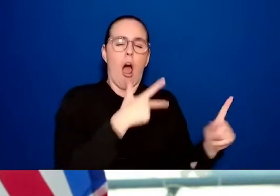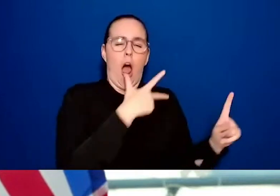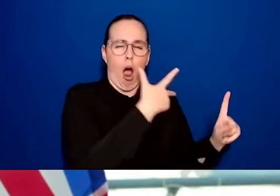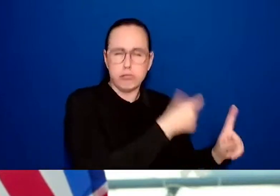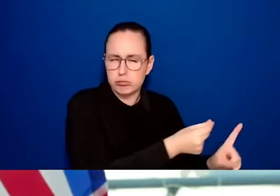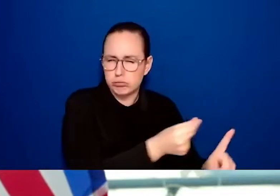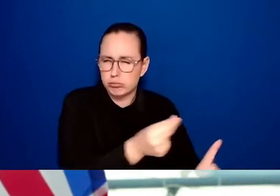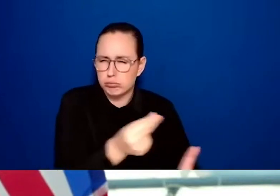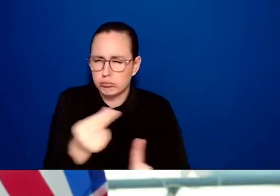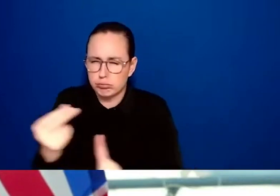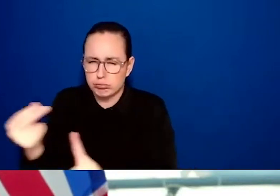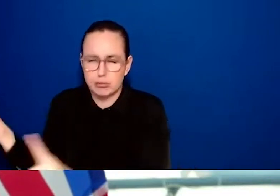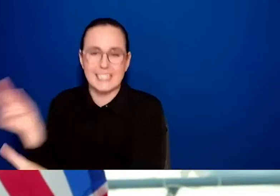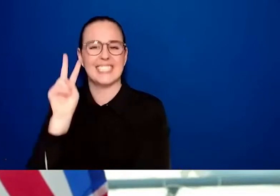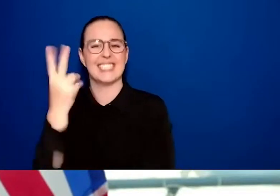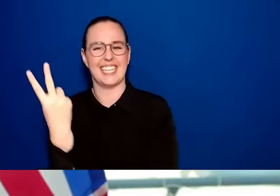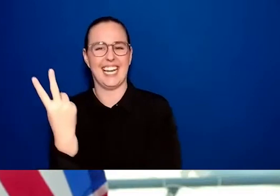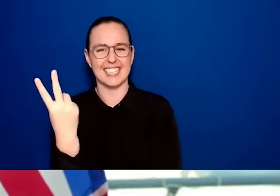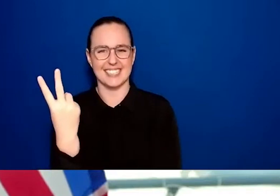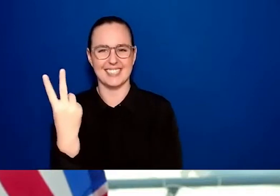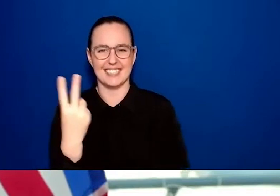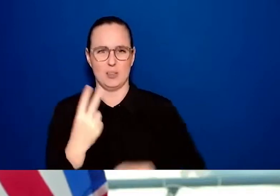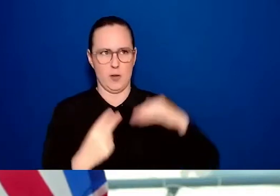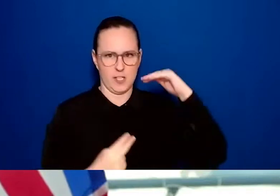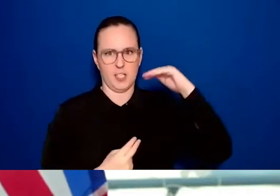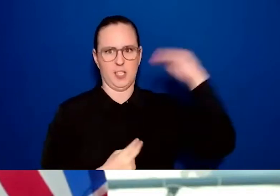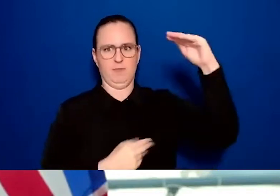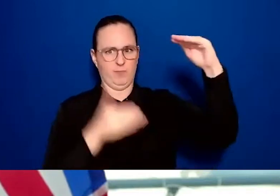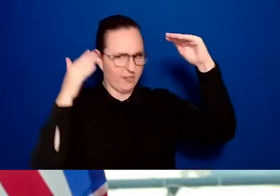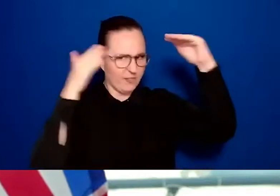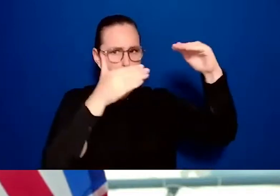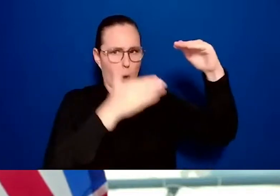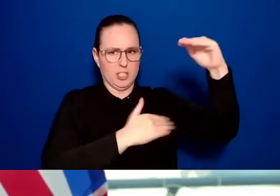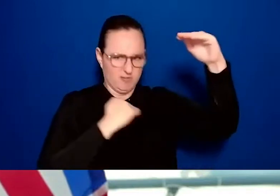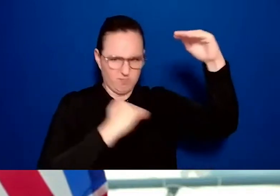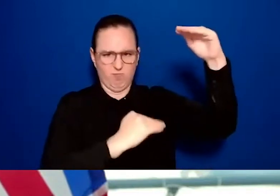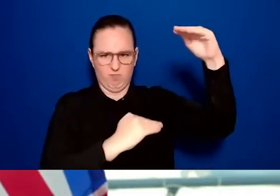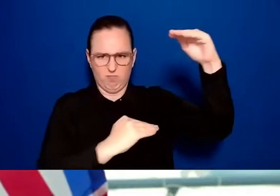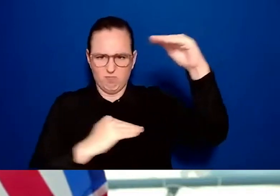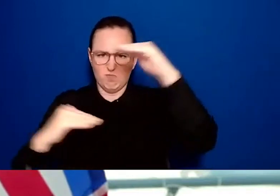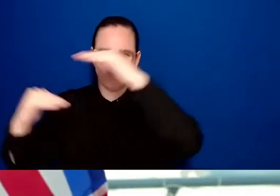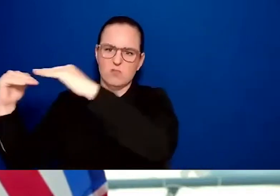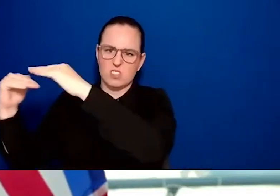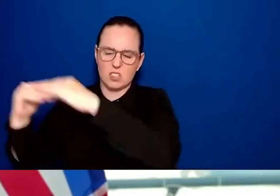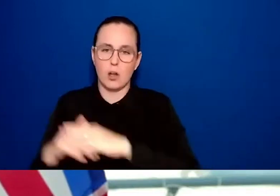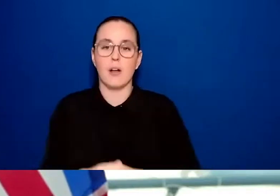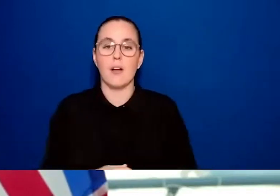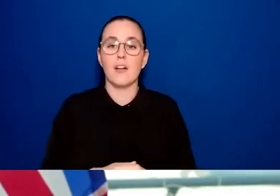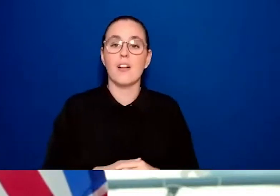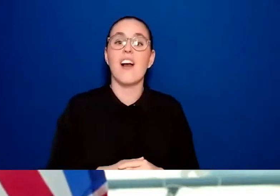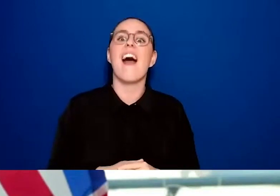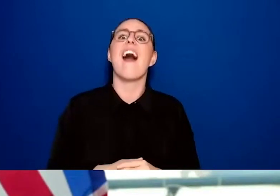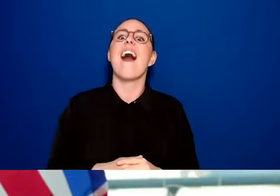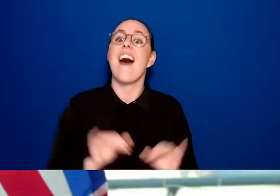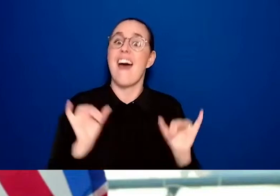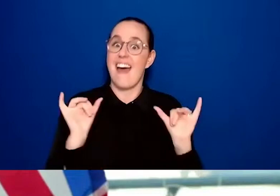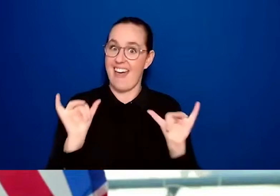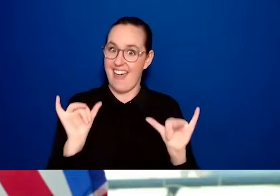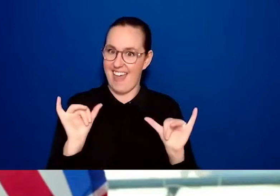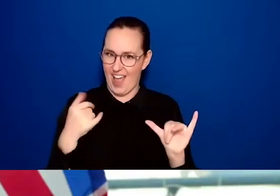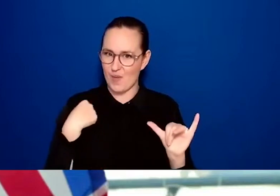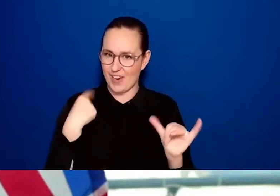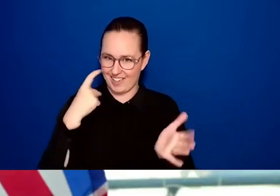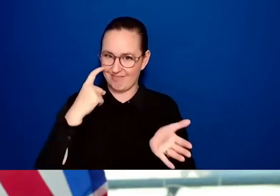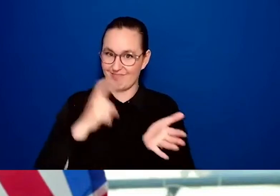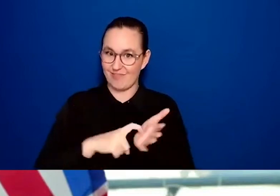it was likely to give a stronger and longer lasting response. And we're starting to see the evidence of that. So right